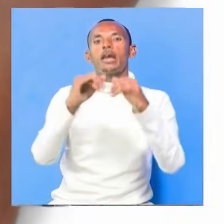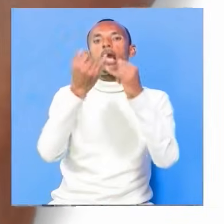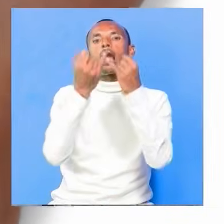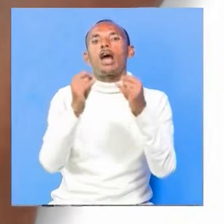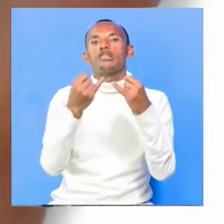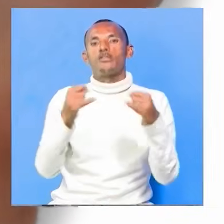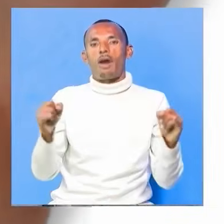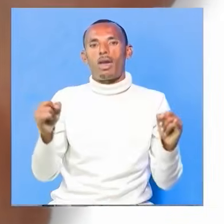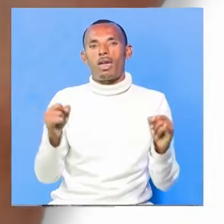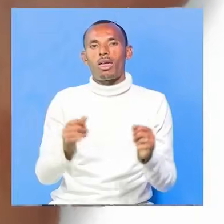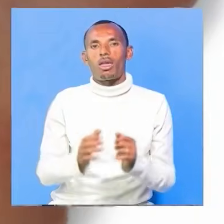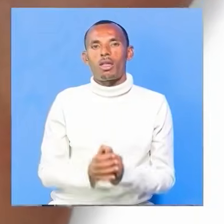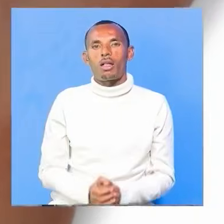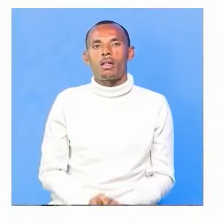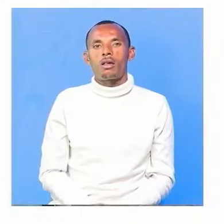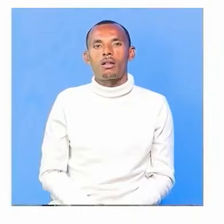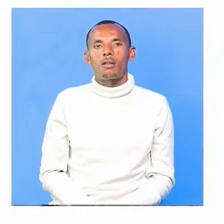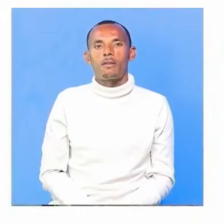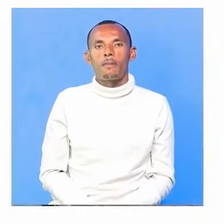classify